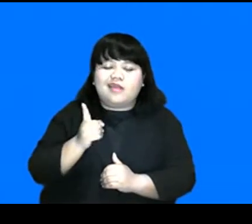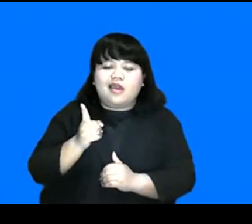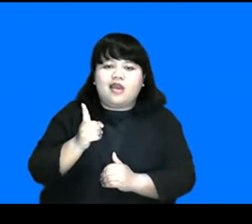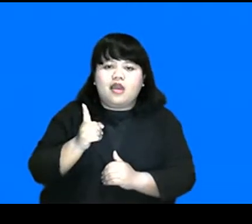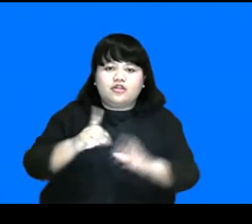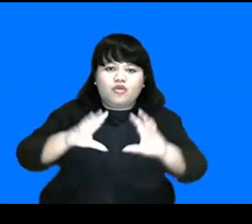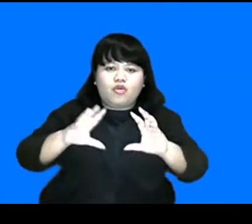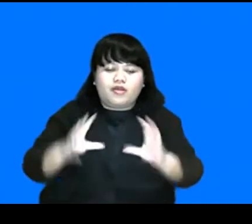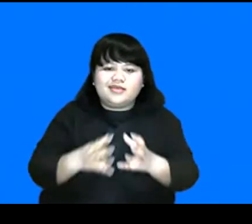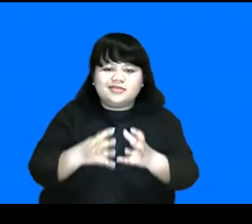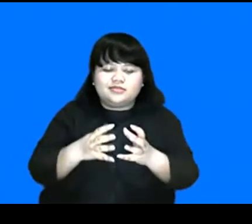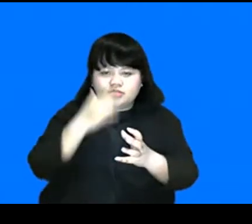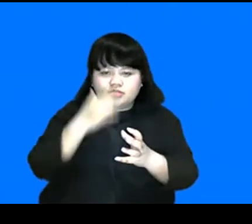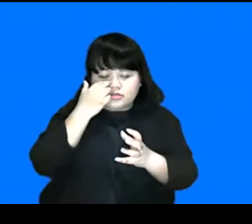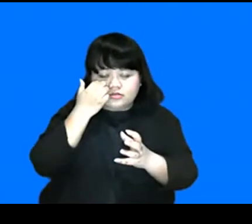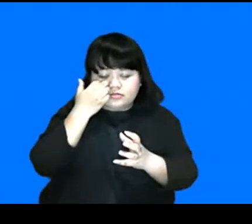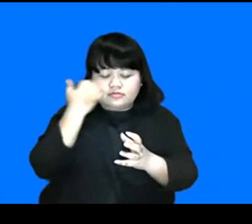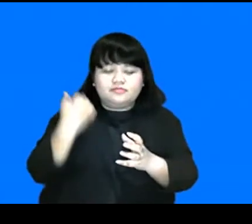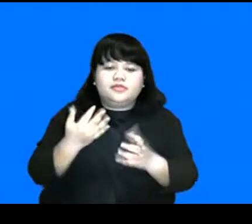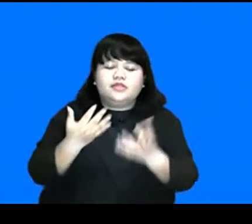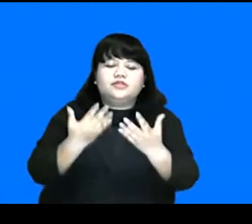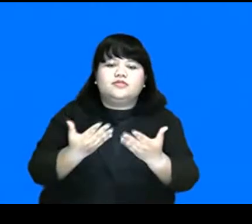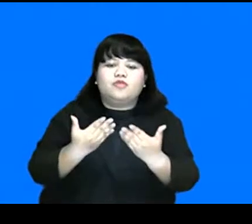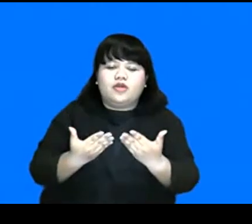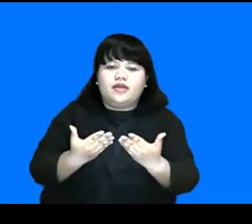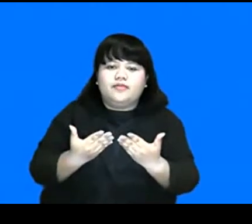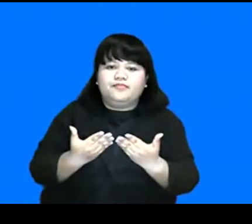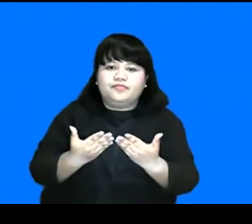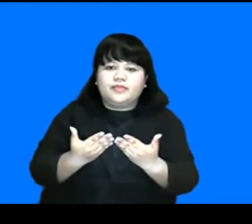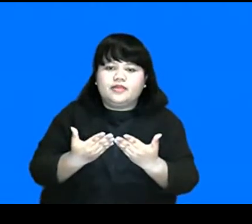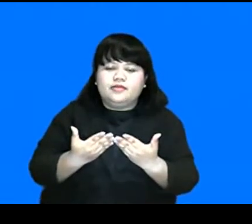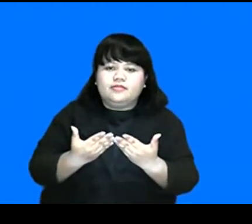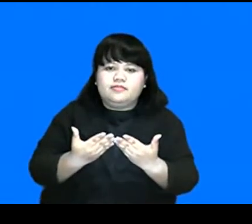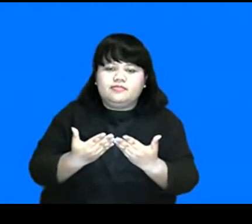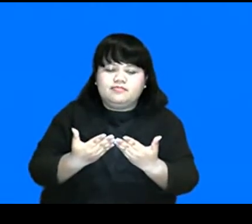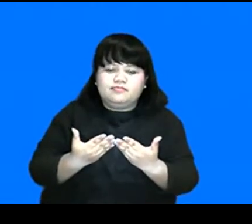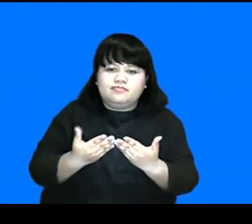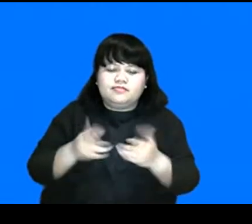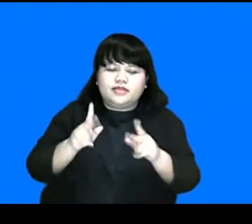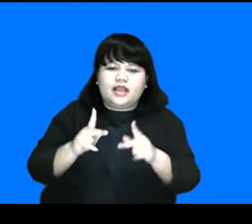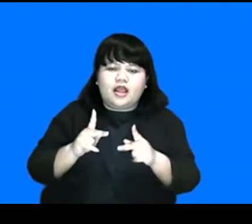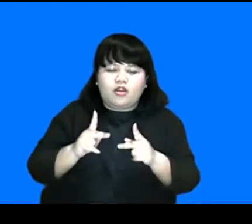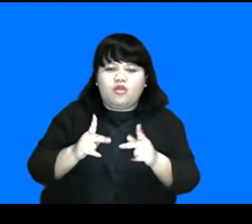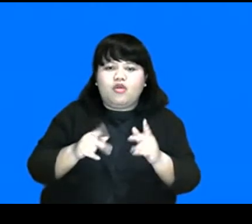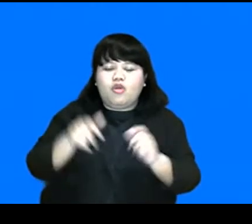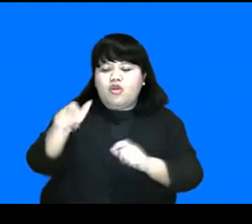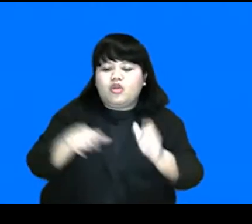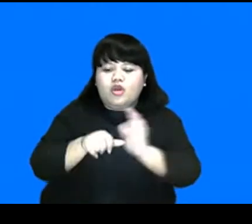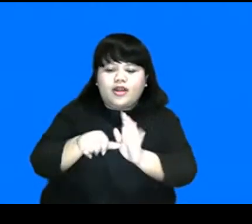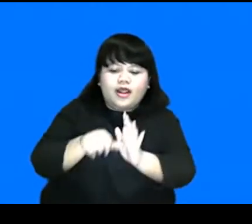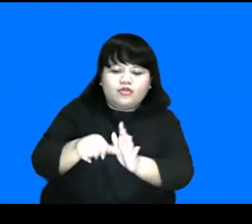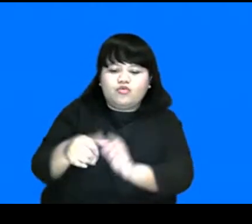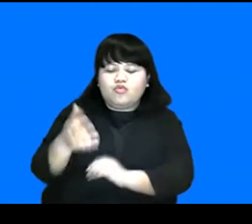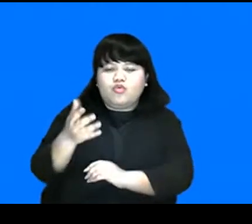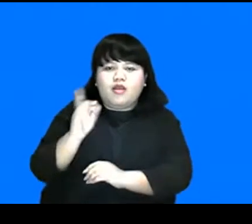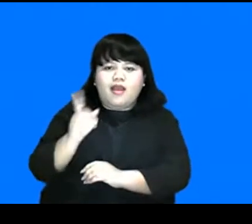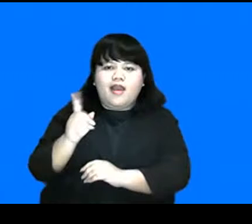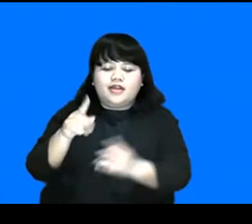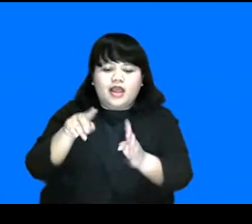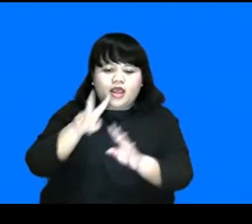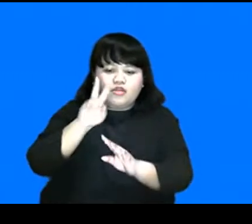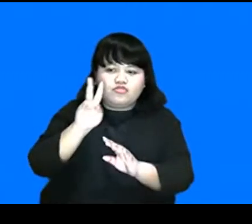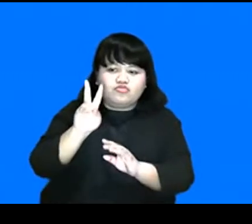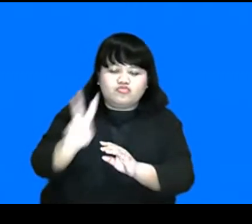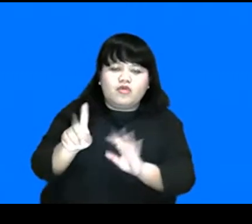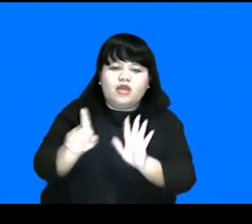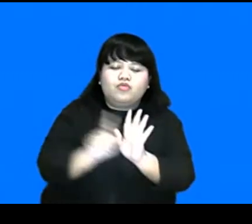if a congressperson sponsors our bill, then there will be two bills. The process in the Philippines is that you have committee